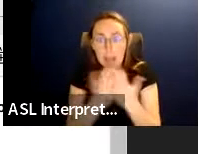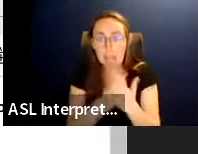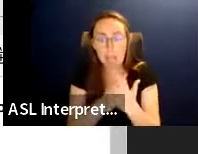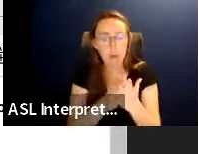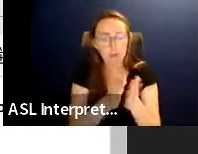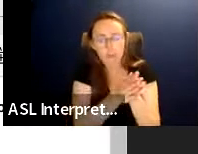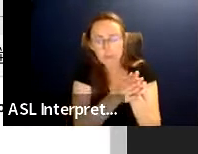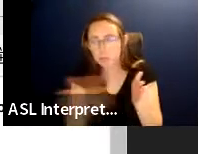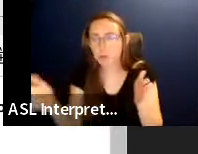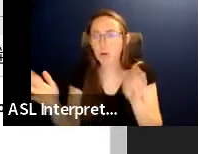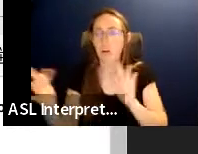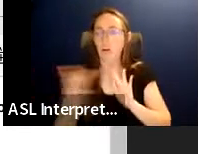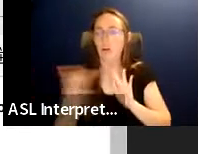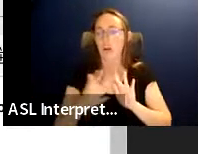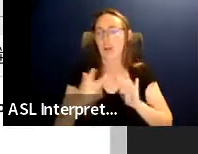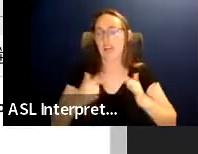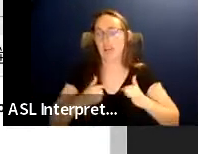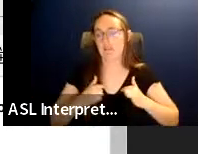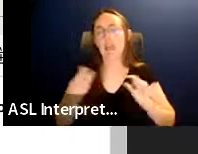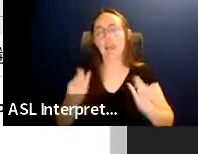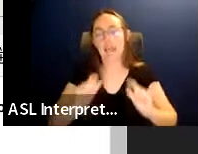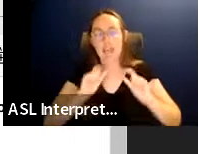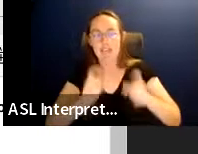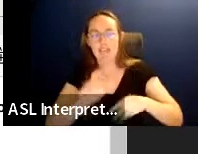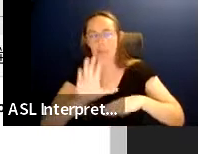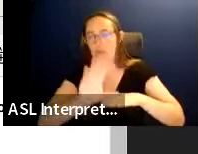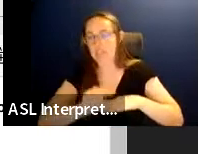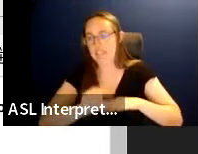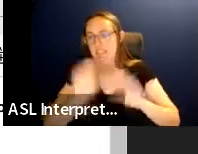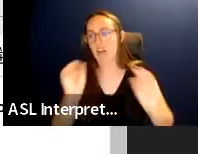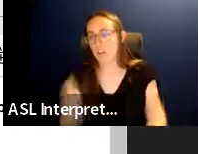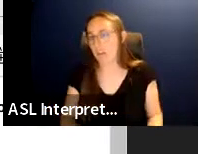because we can give you a great deal buying in bulk.